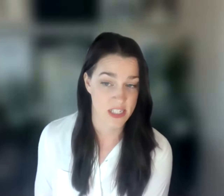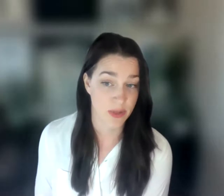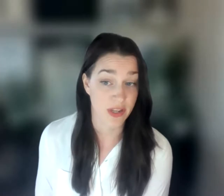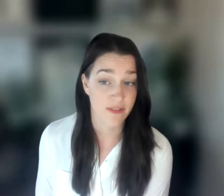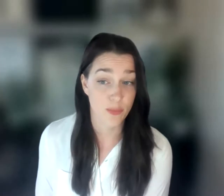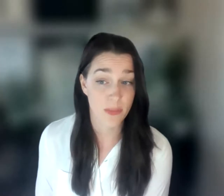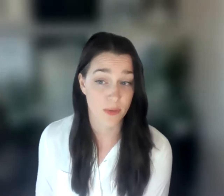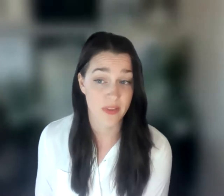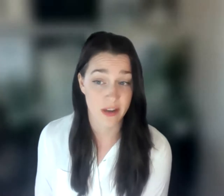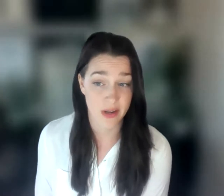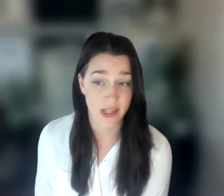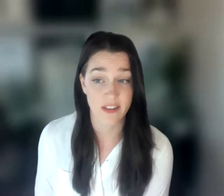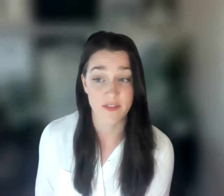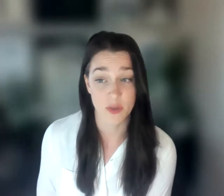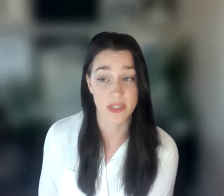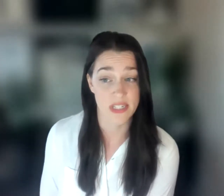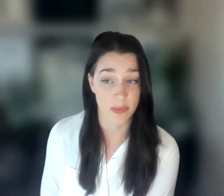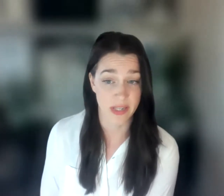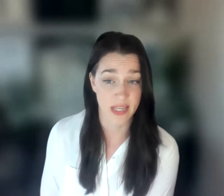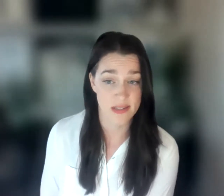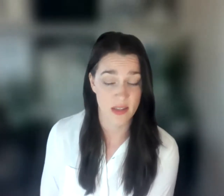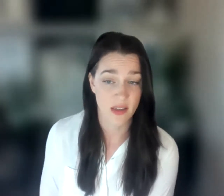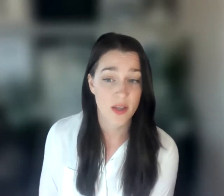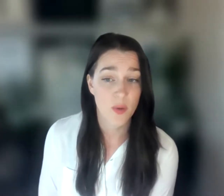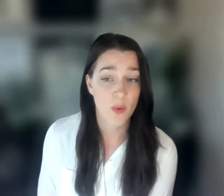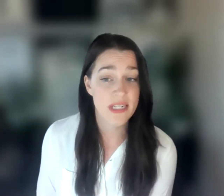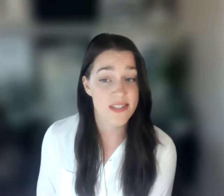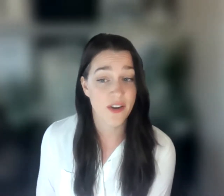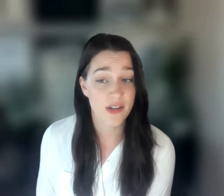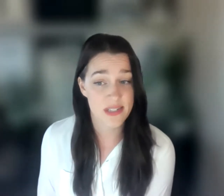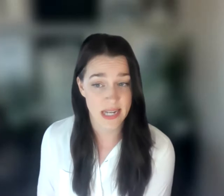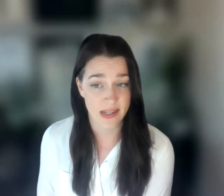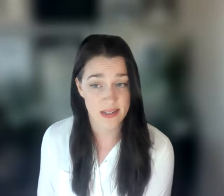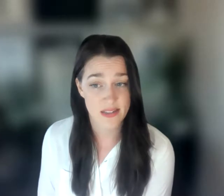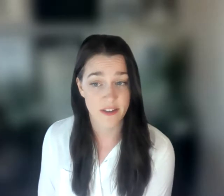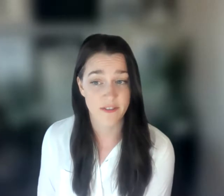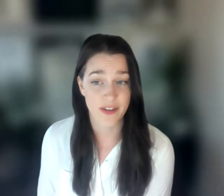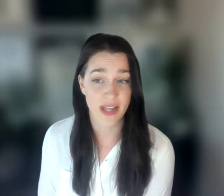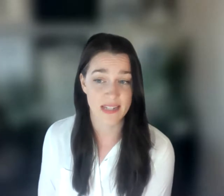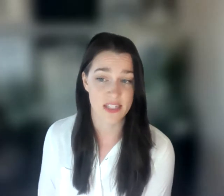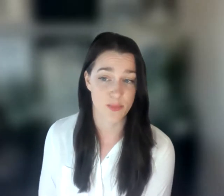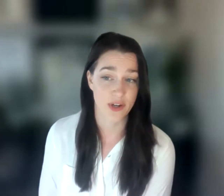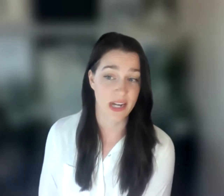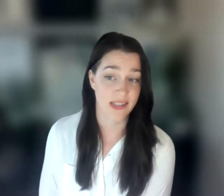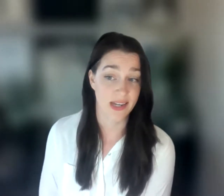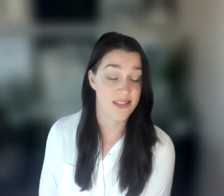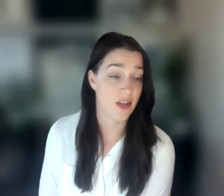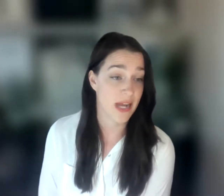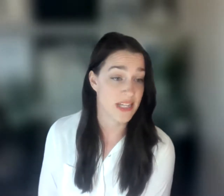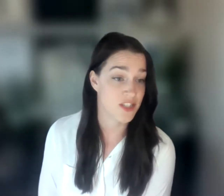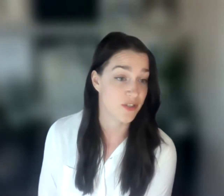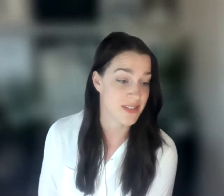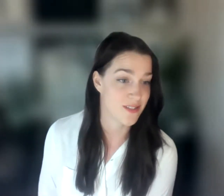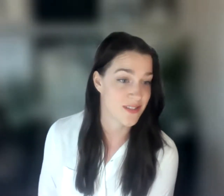address accessibility for people with hearing and visual disabilities. What is the current status of Federal Access Board guidelines